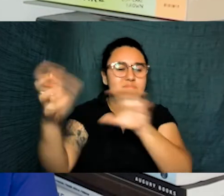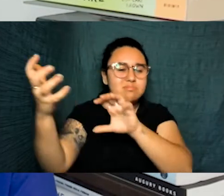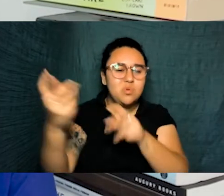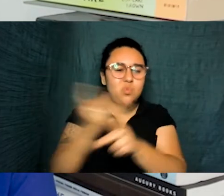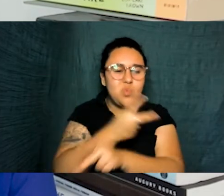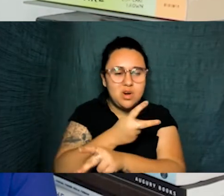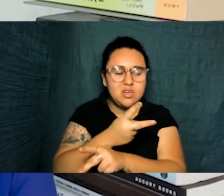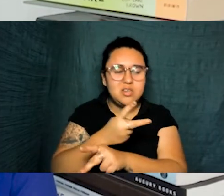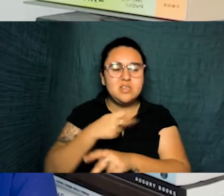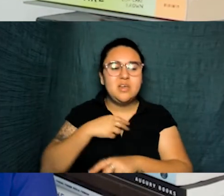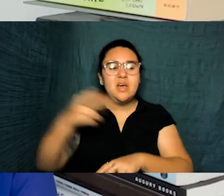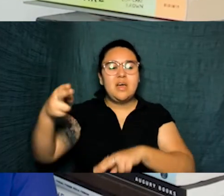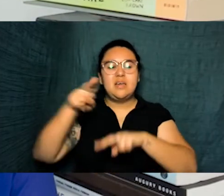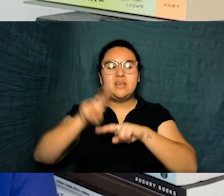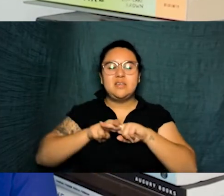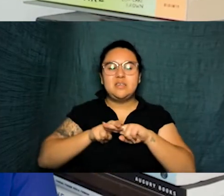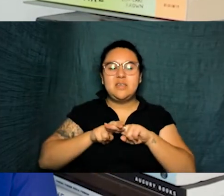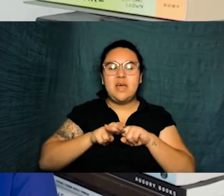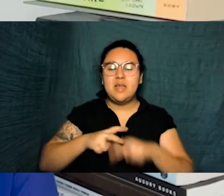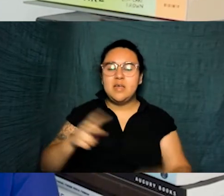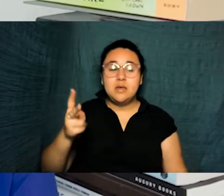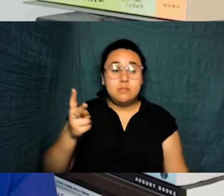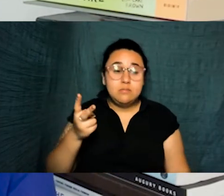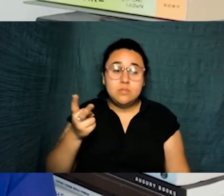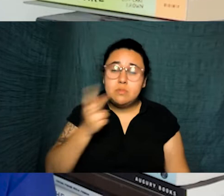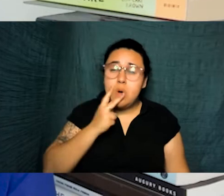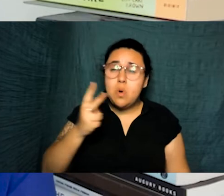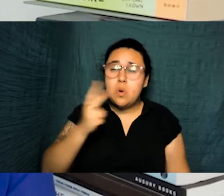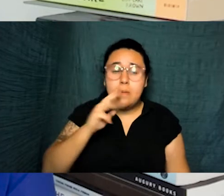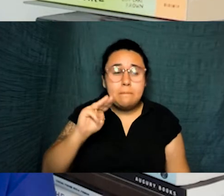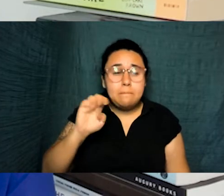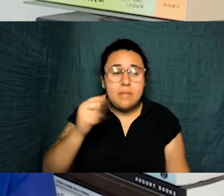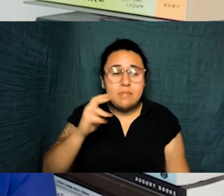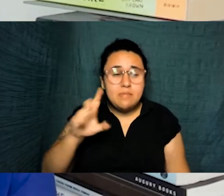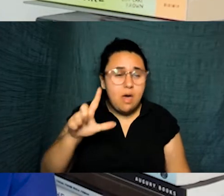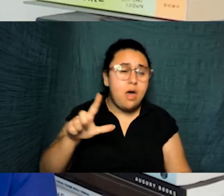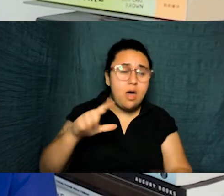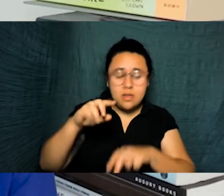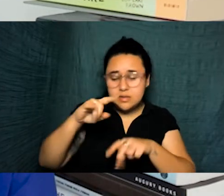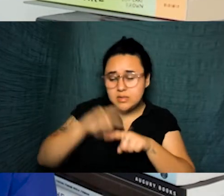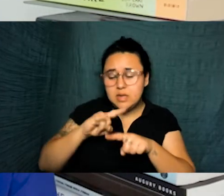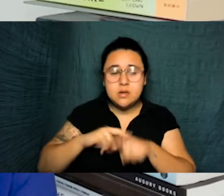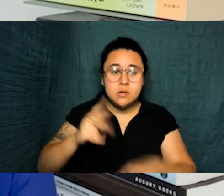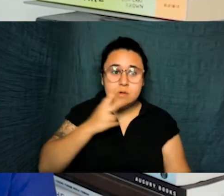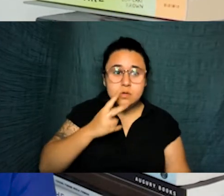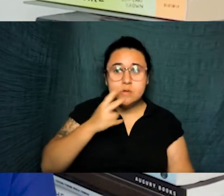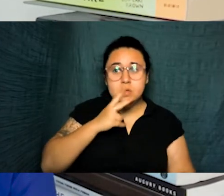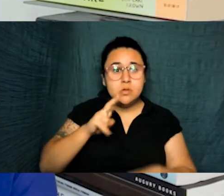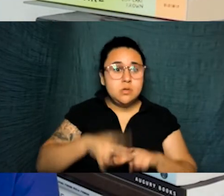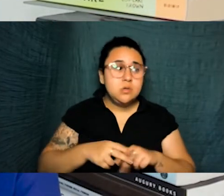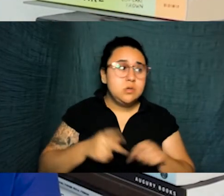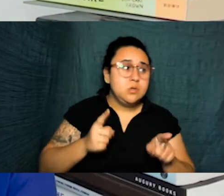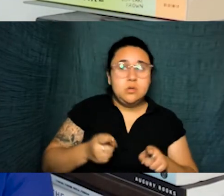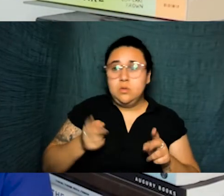My mouth was dry from repeated swallowing. I was impatiently inching through the time until I could wake her